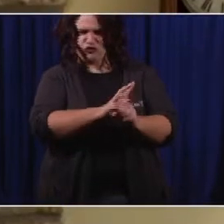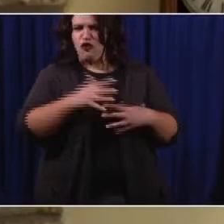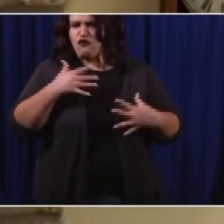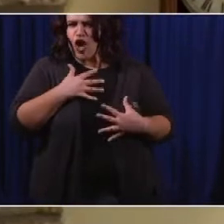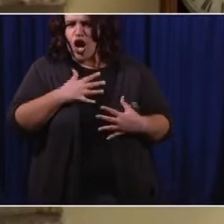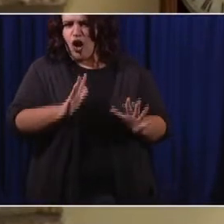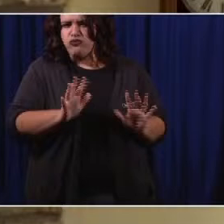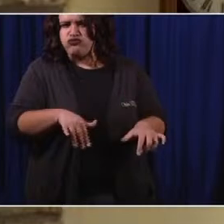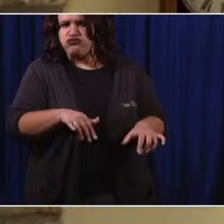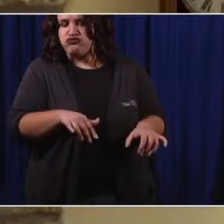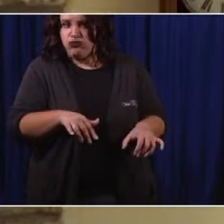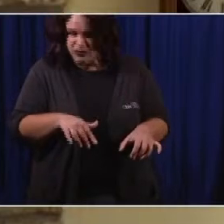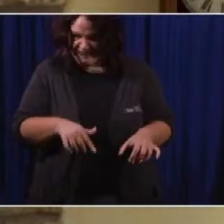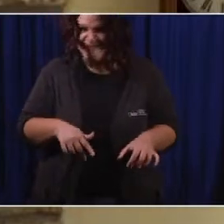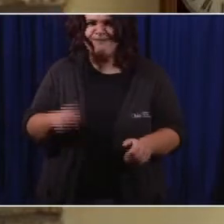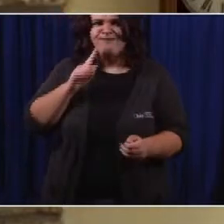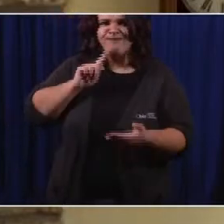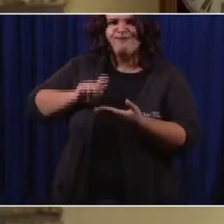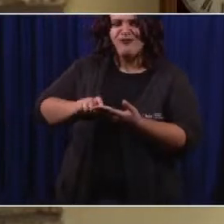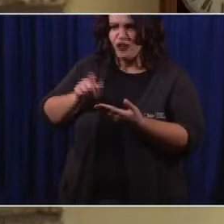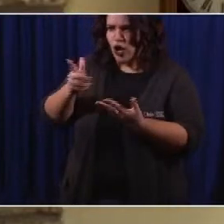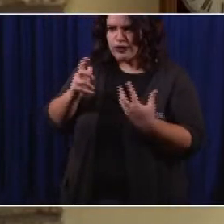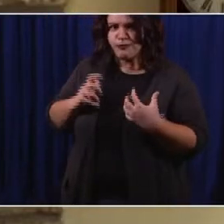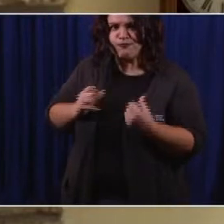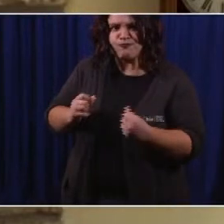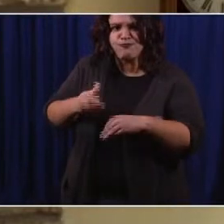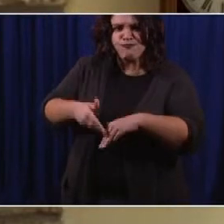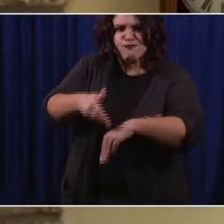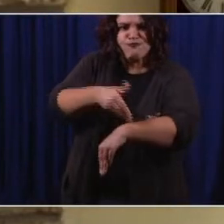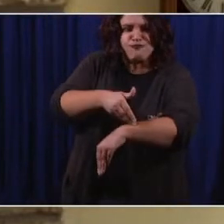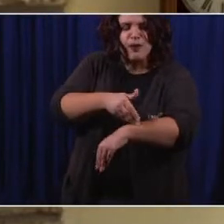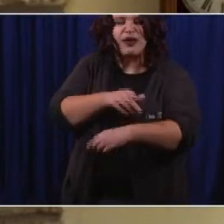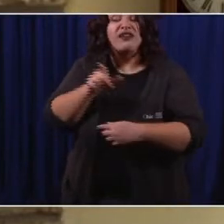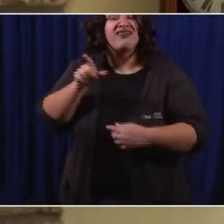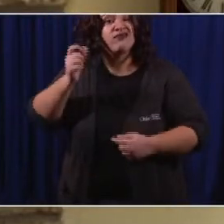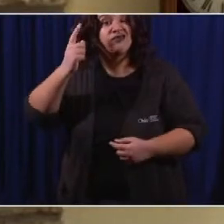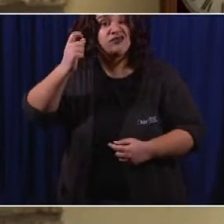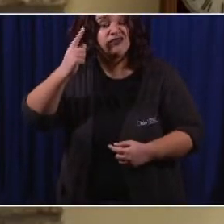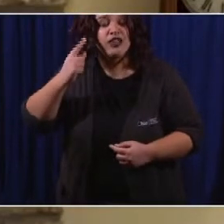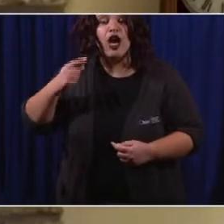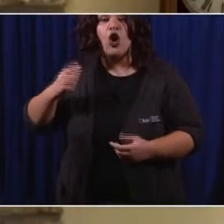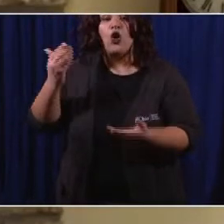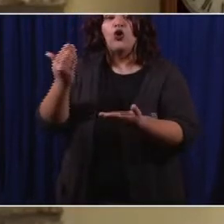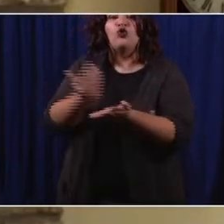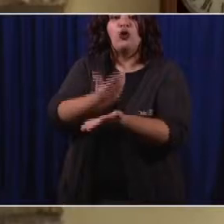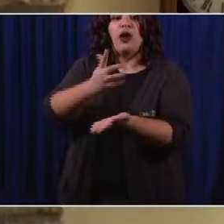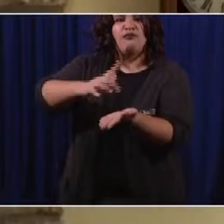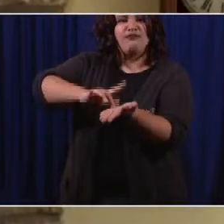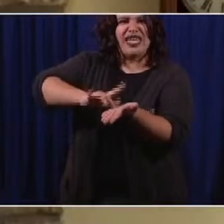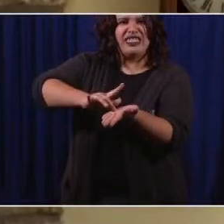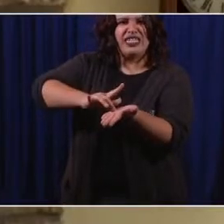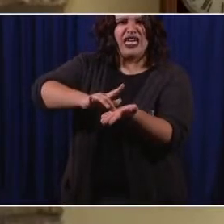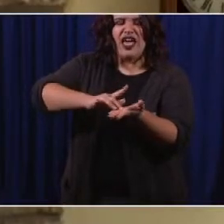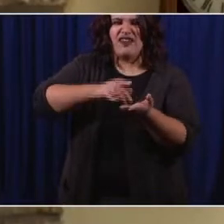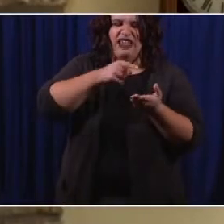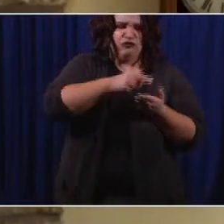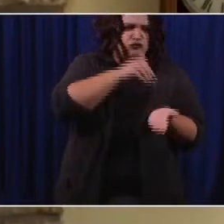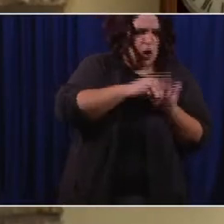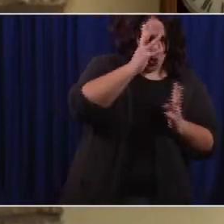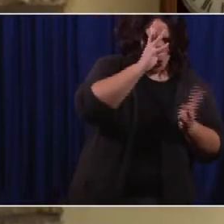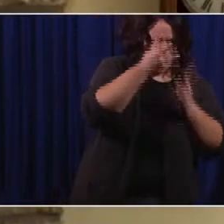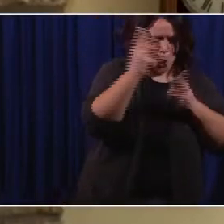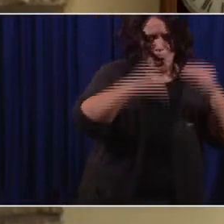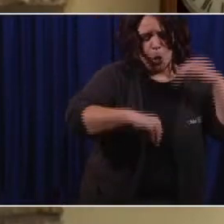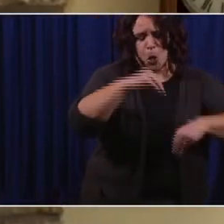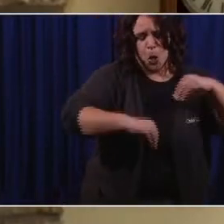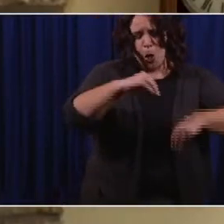condition improved. He also received an experimental cocktail of drugs not widely available. And I'm just